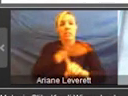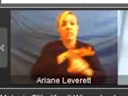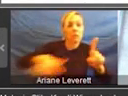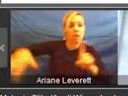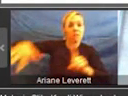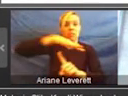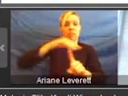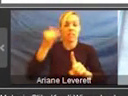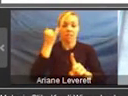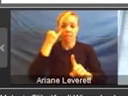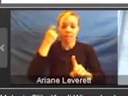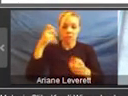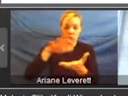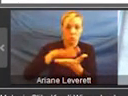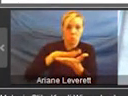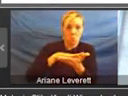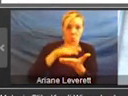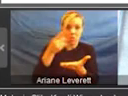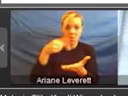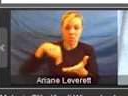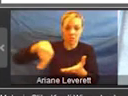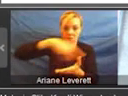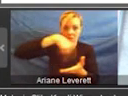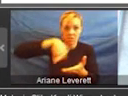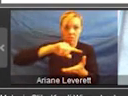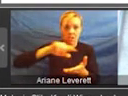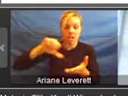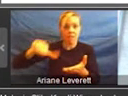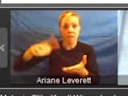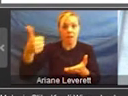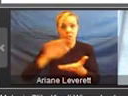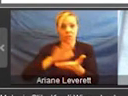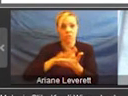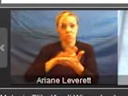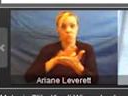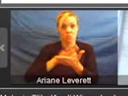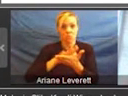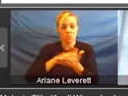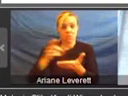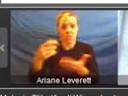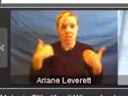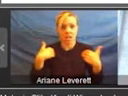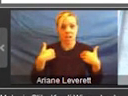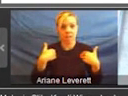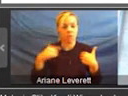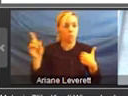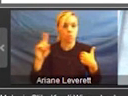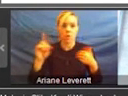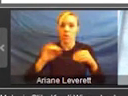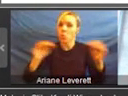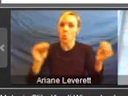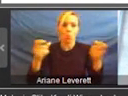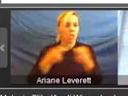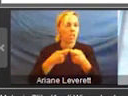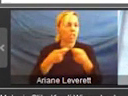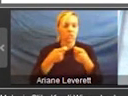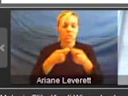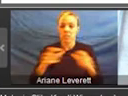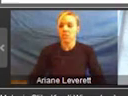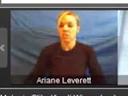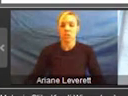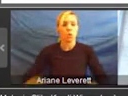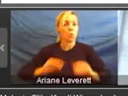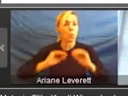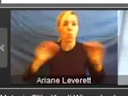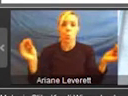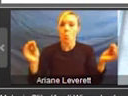area is surrounded by other schools that have no electricity or have no digital technologies